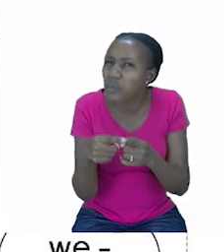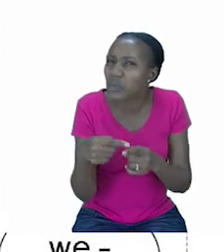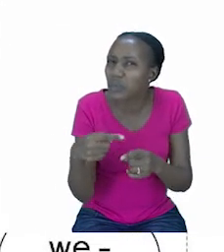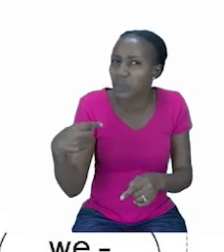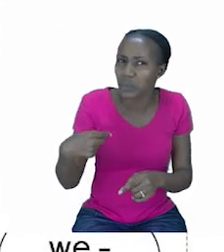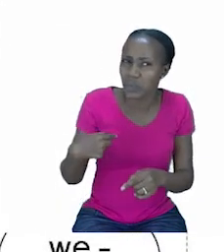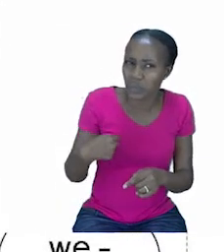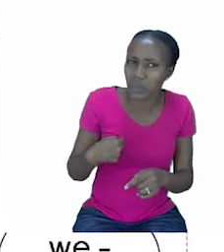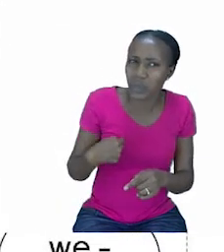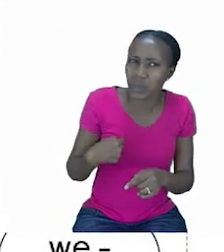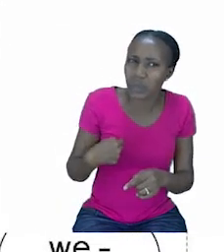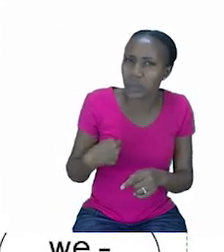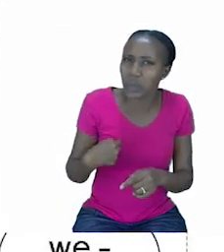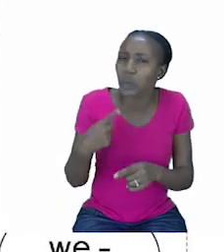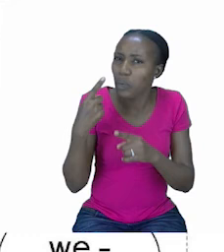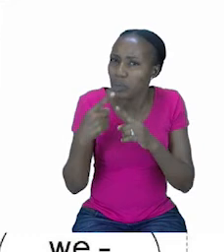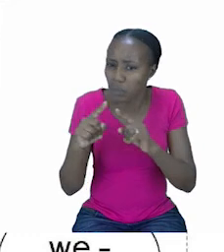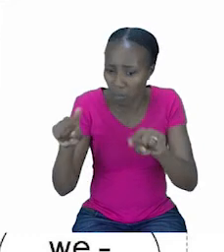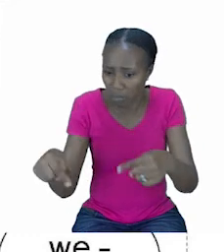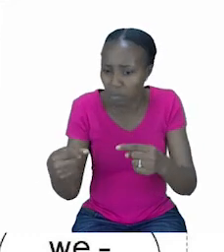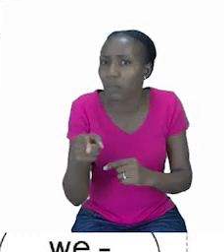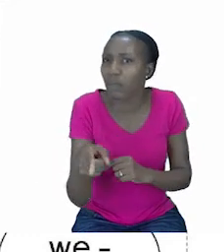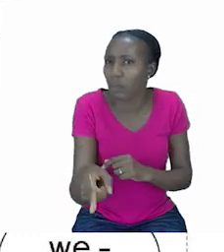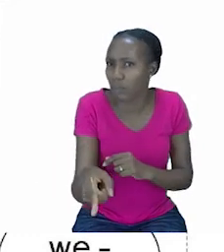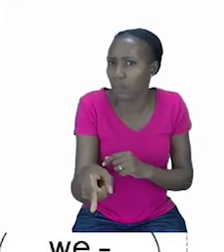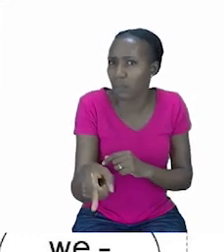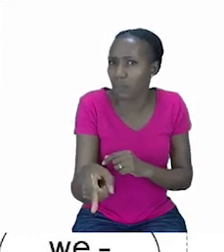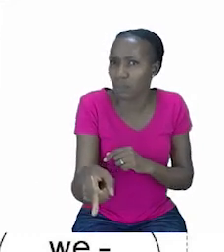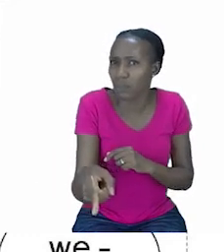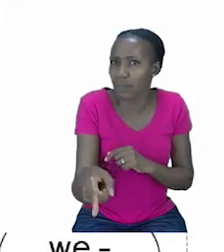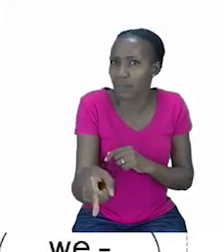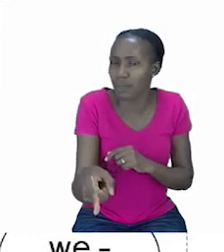do we say it?